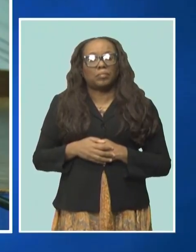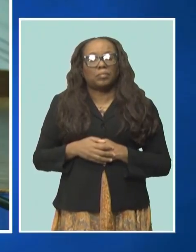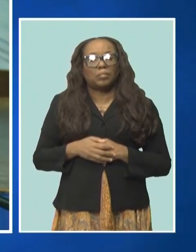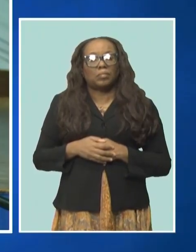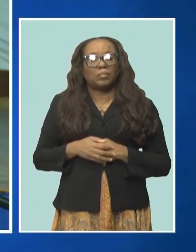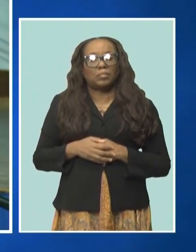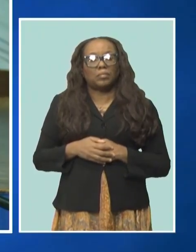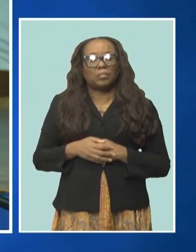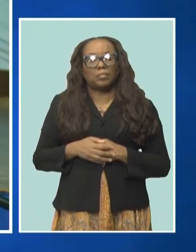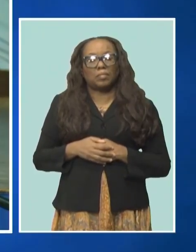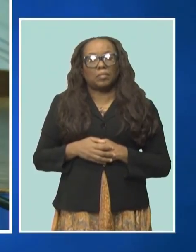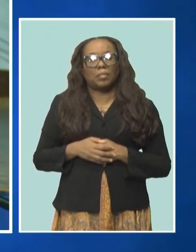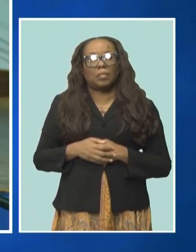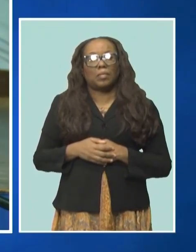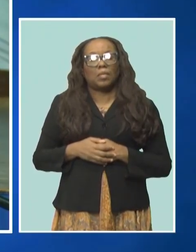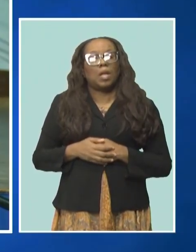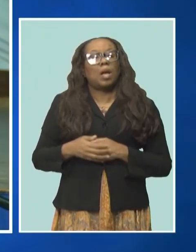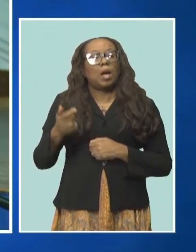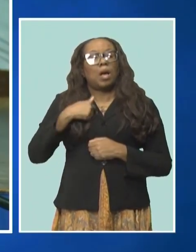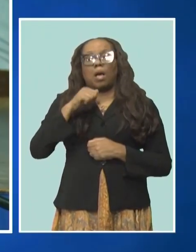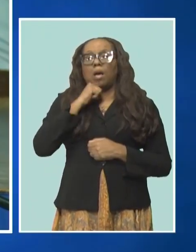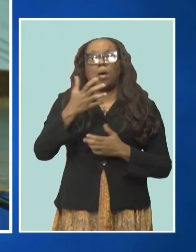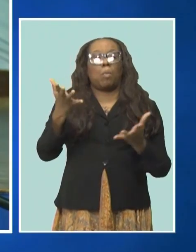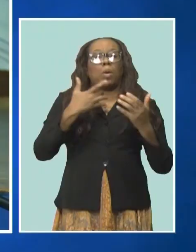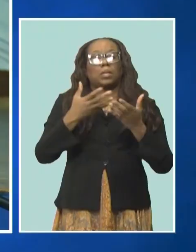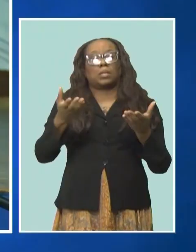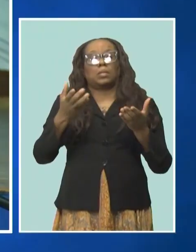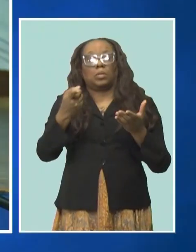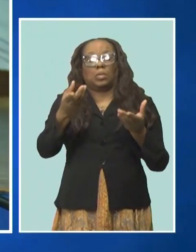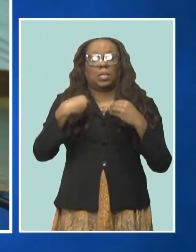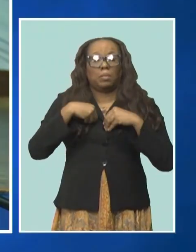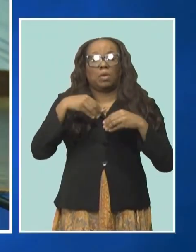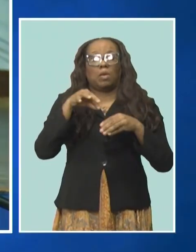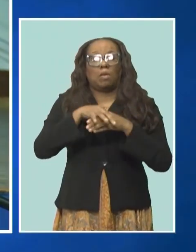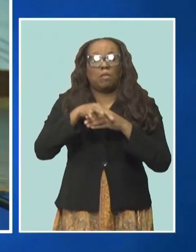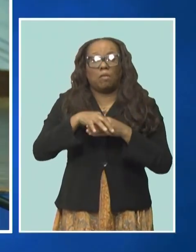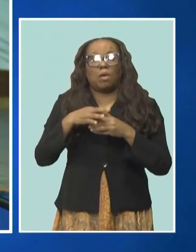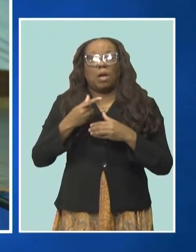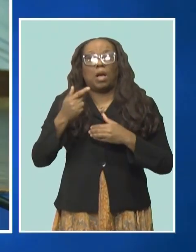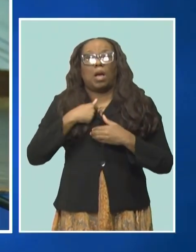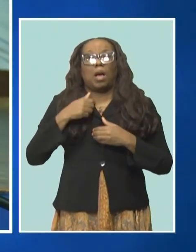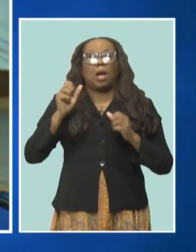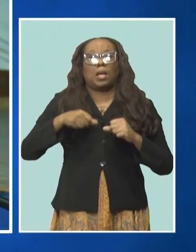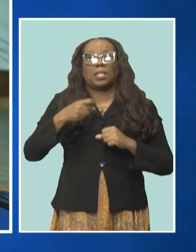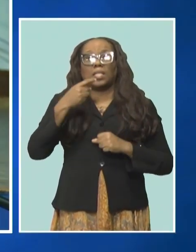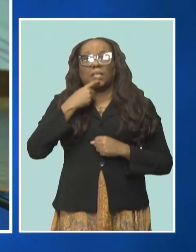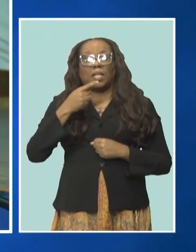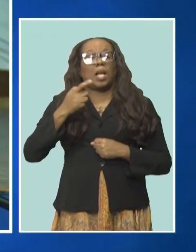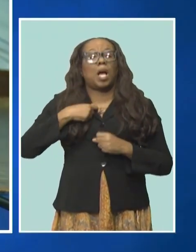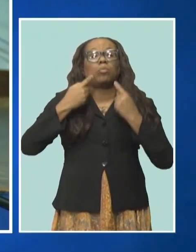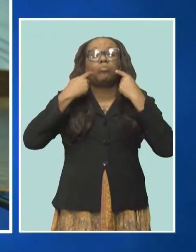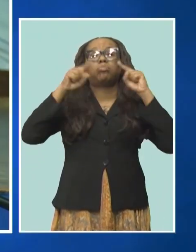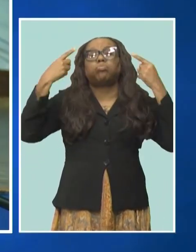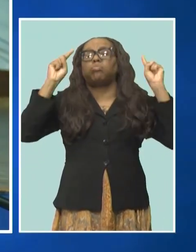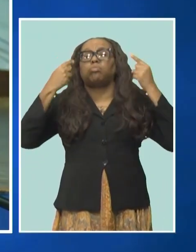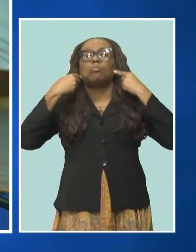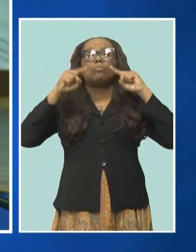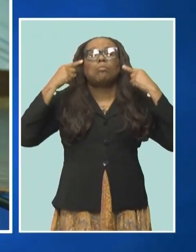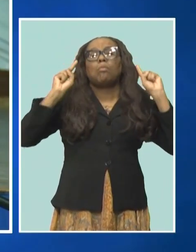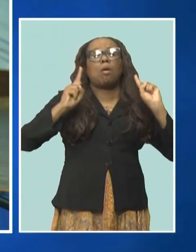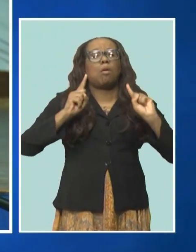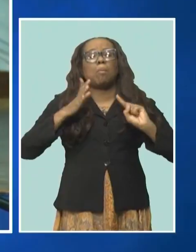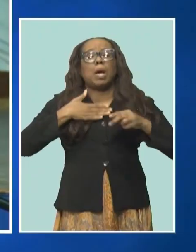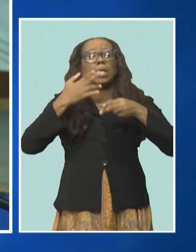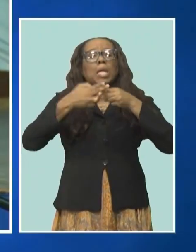here to come and get your vote so that I can add additional accolades to my name. No, I don't